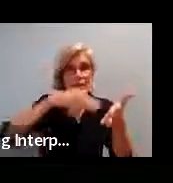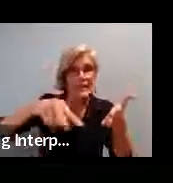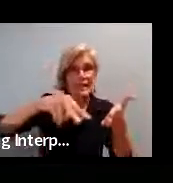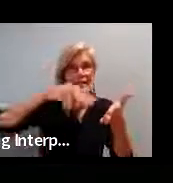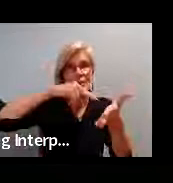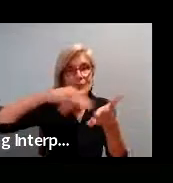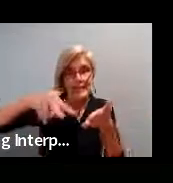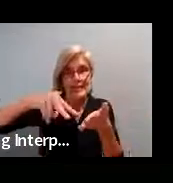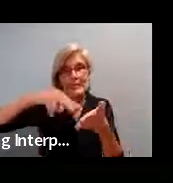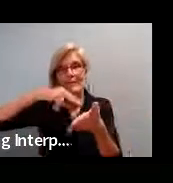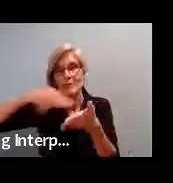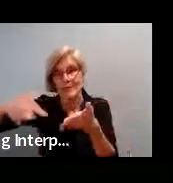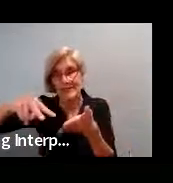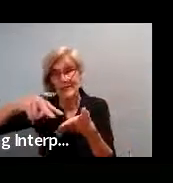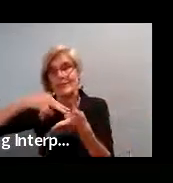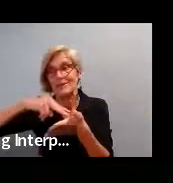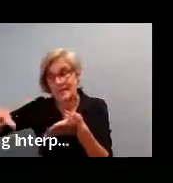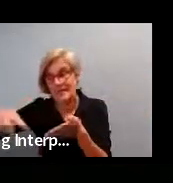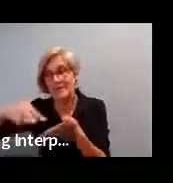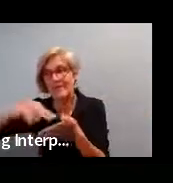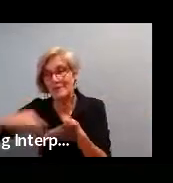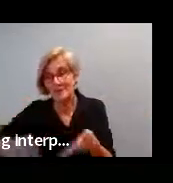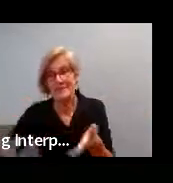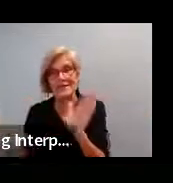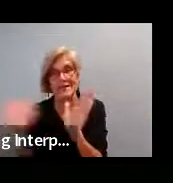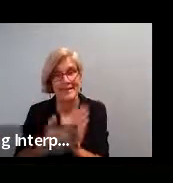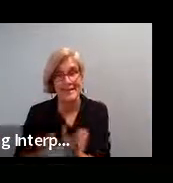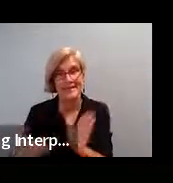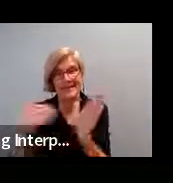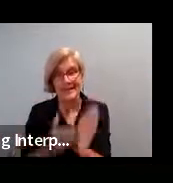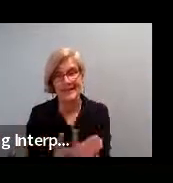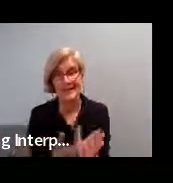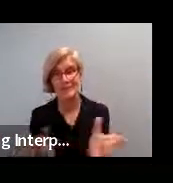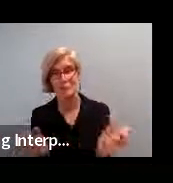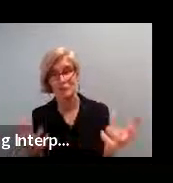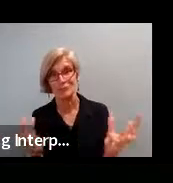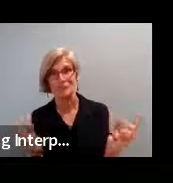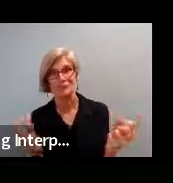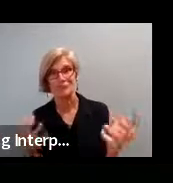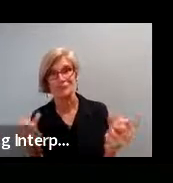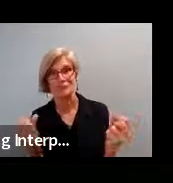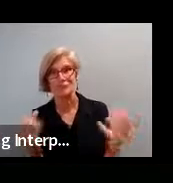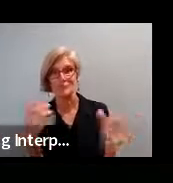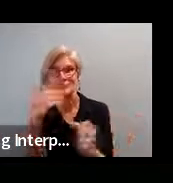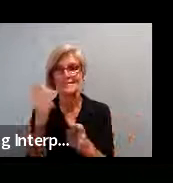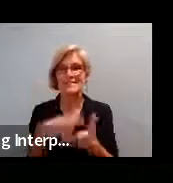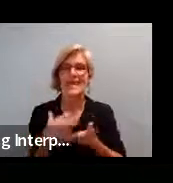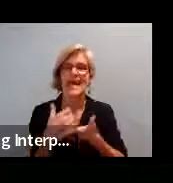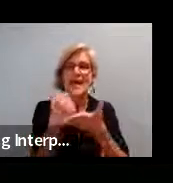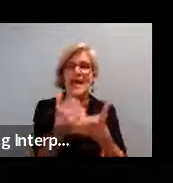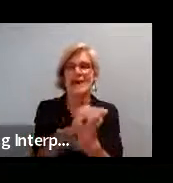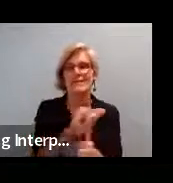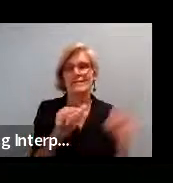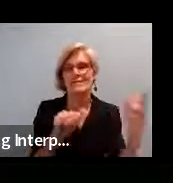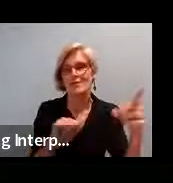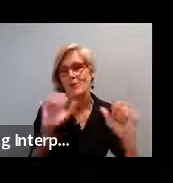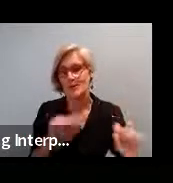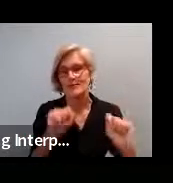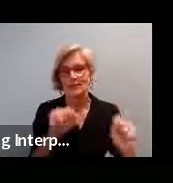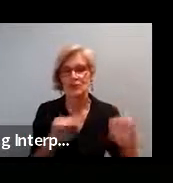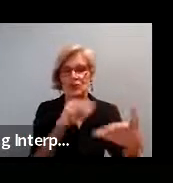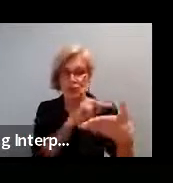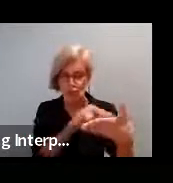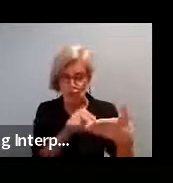to your child. It's great not only for those print concepts, but also for their ability to sit